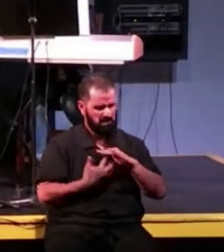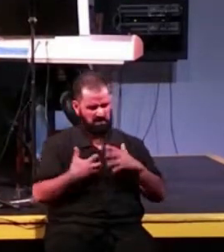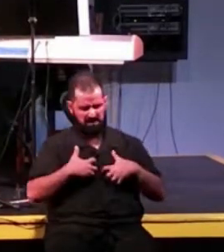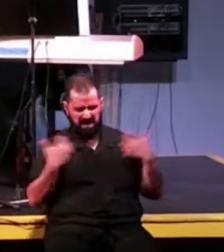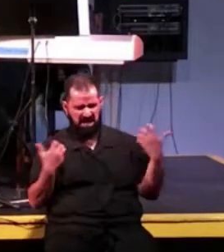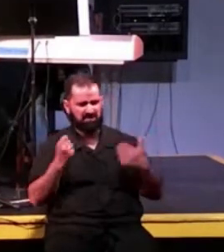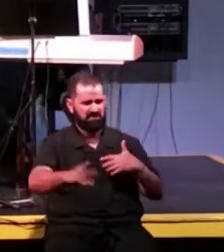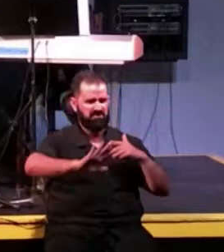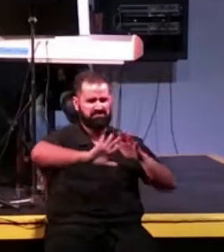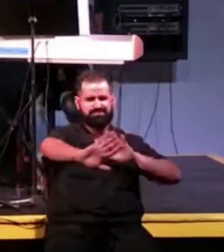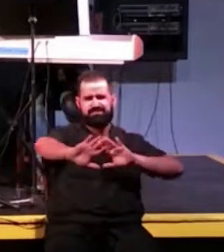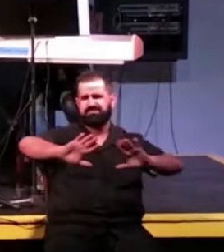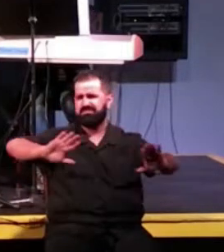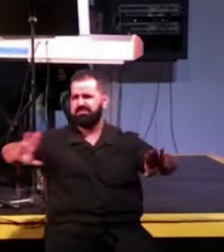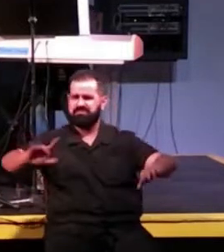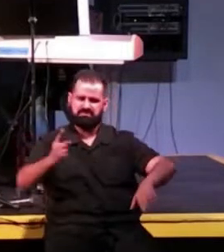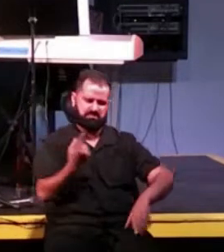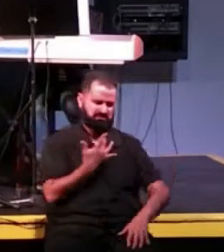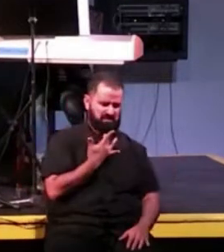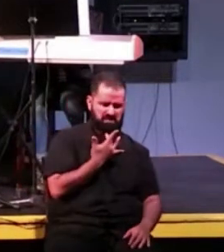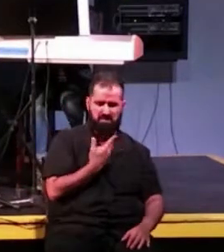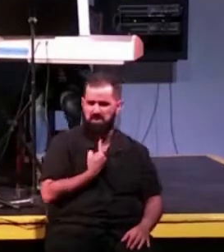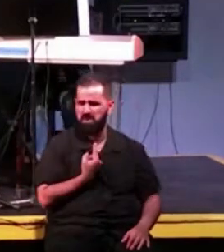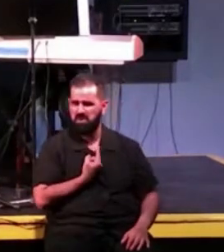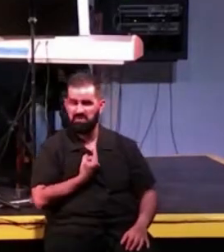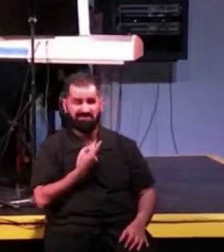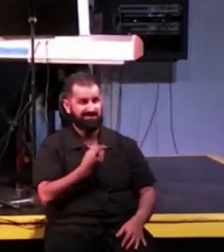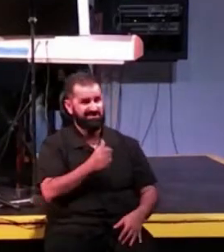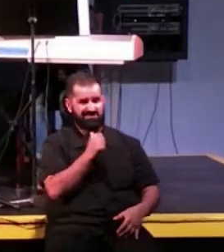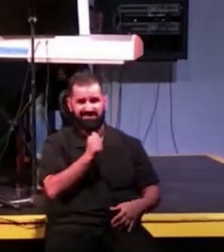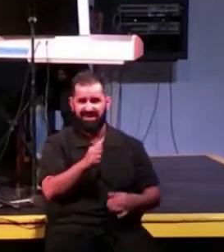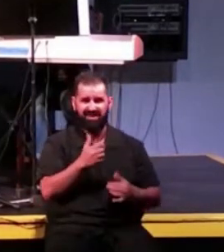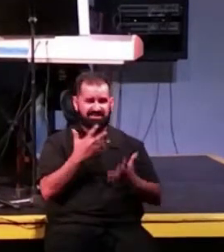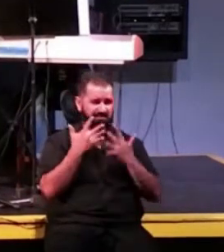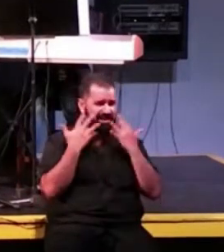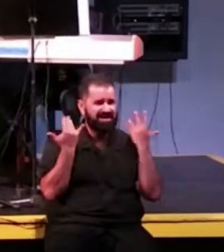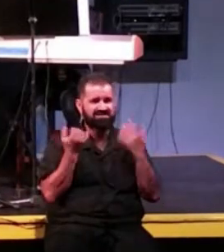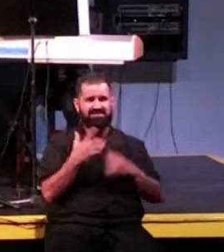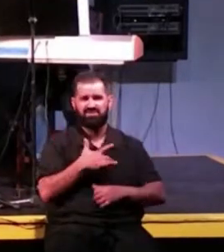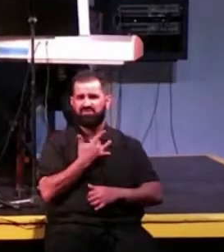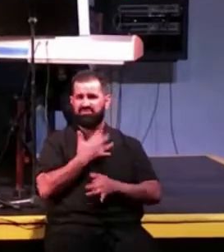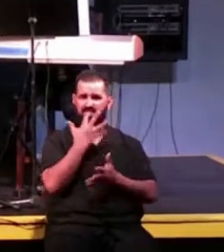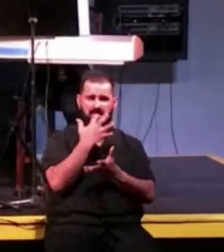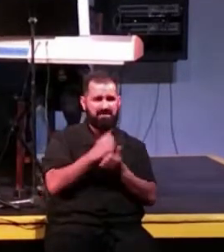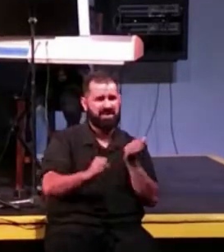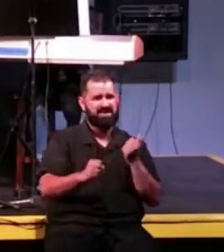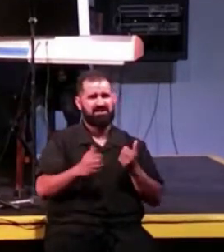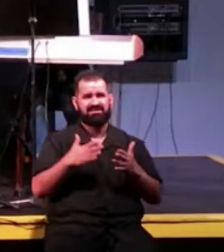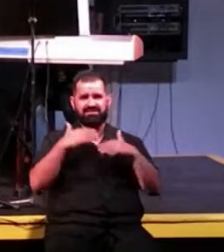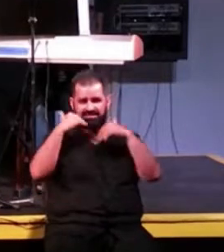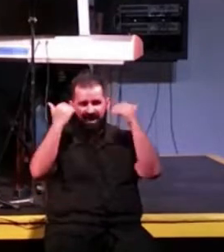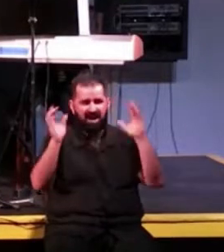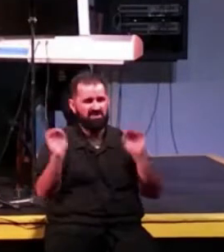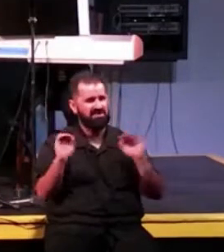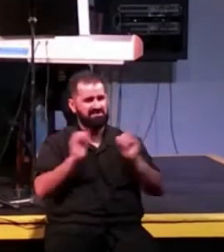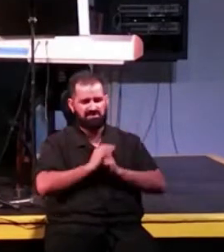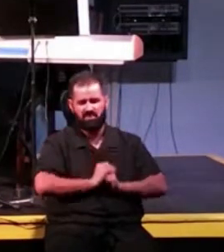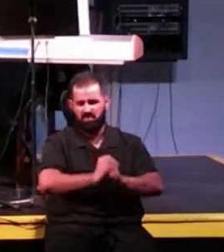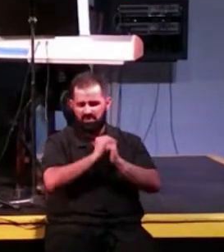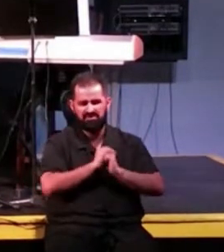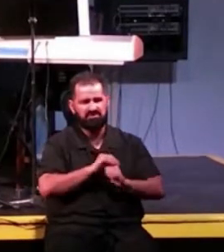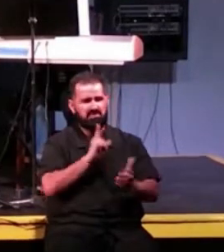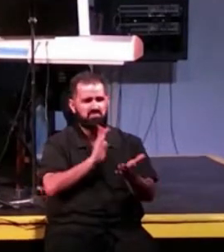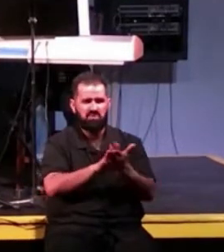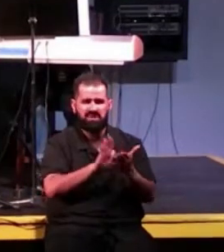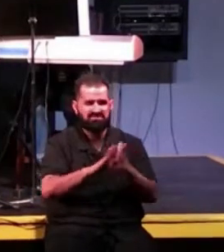pushing people away. You're no longer pleasant. You no longer laugh. You no longer have joy. You don't smile. You don't pray. You don't worship. You don't